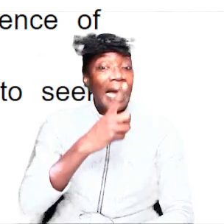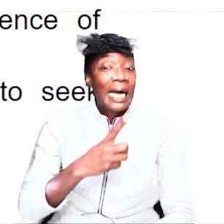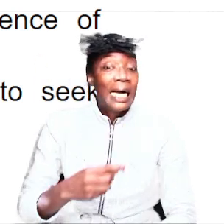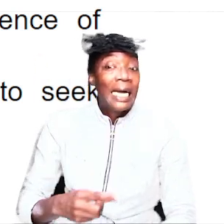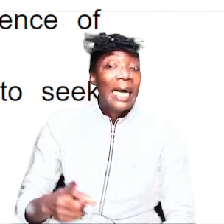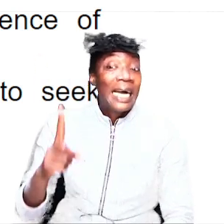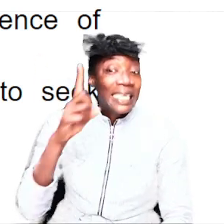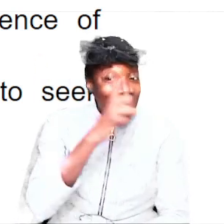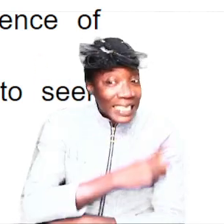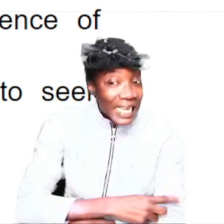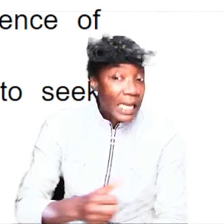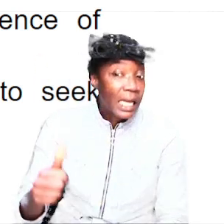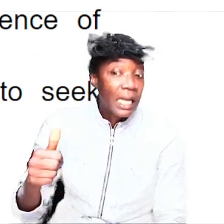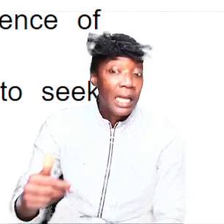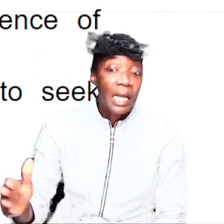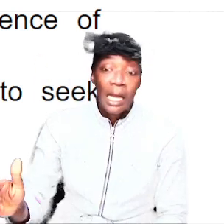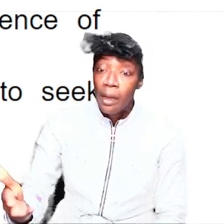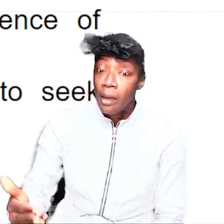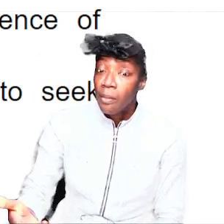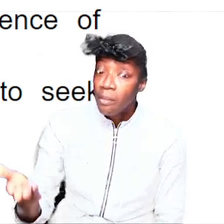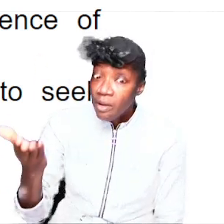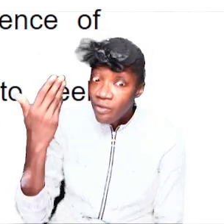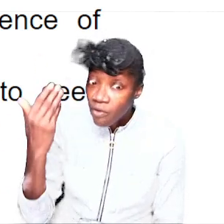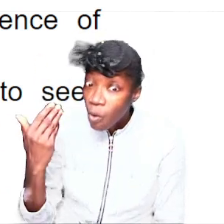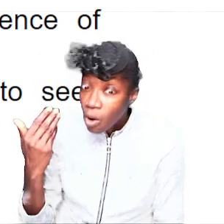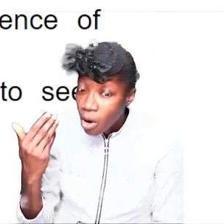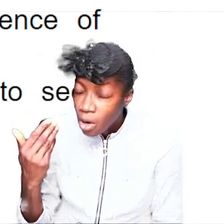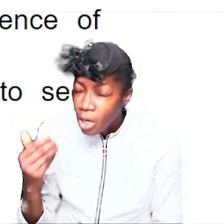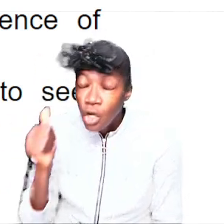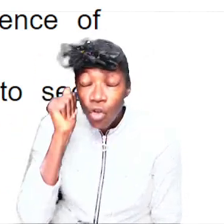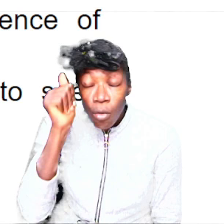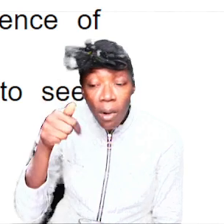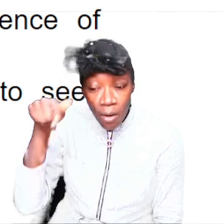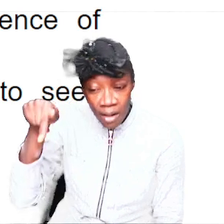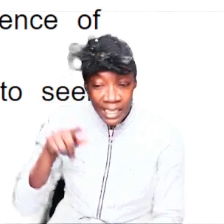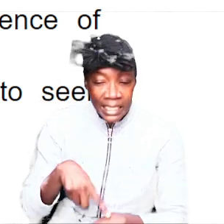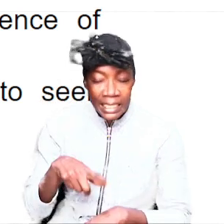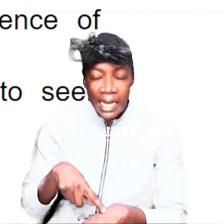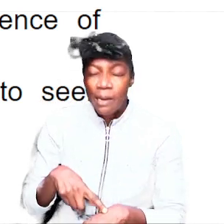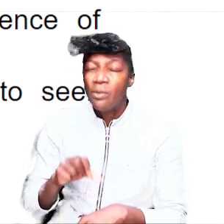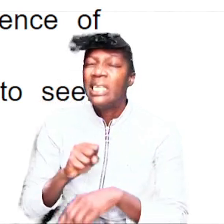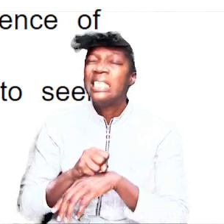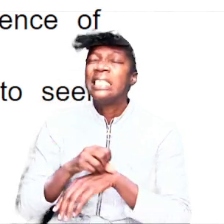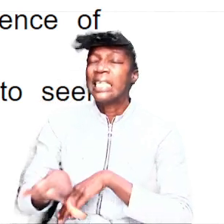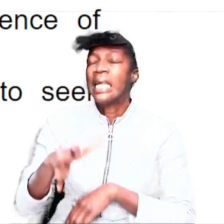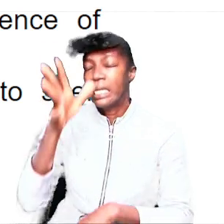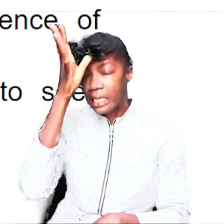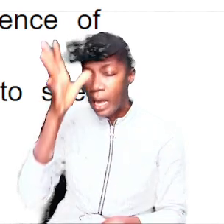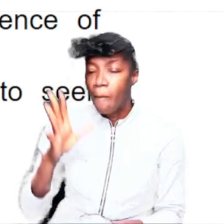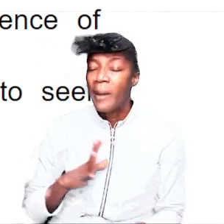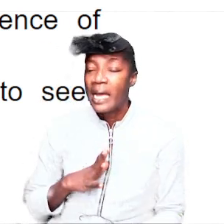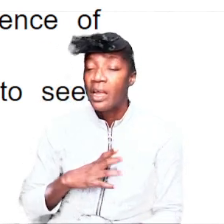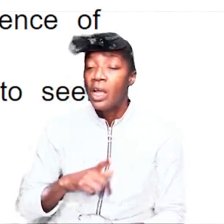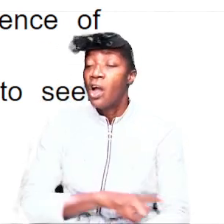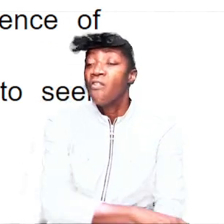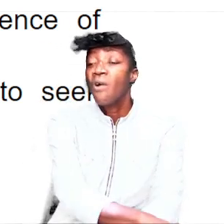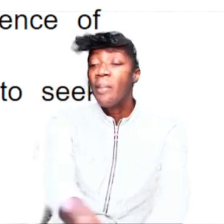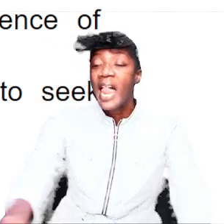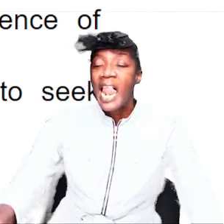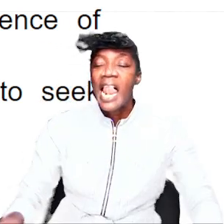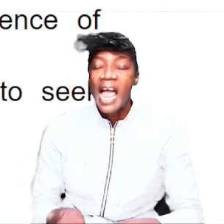Saul came, saying, tomorrow, about this time, I will send you a man from the land of